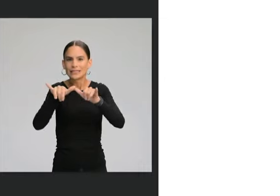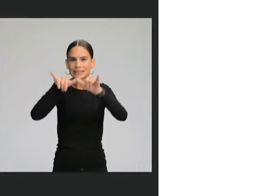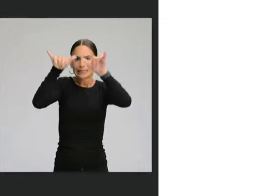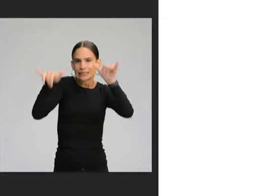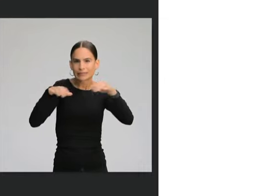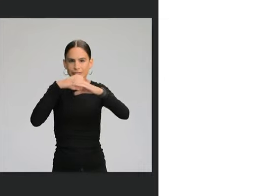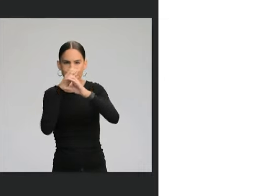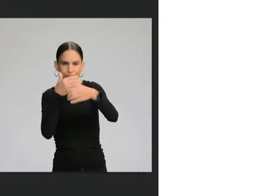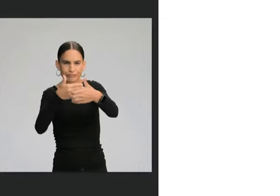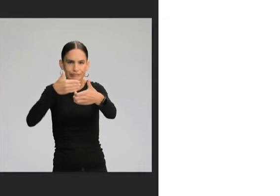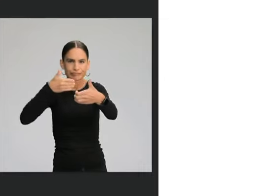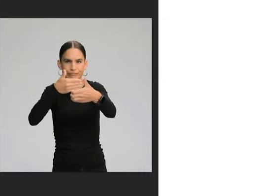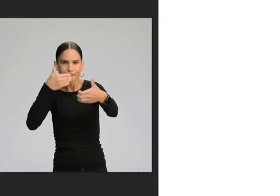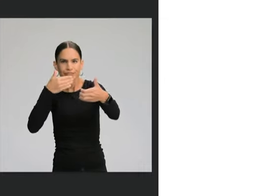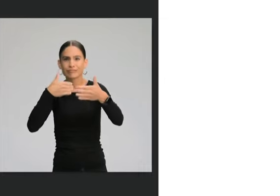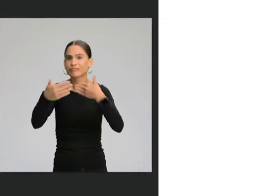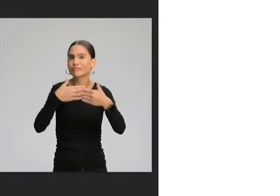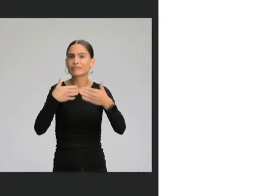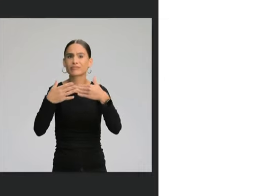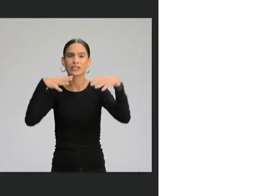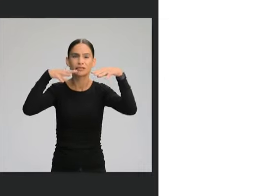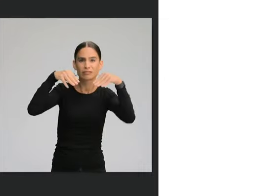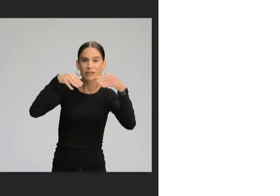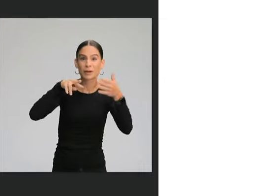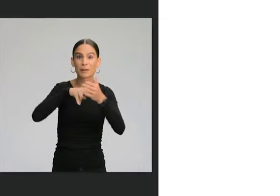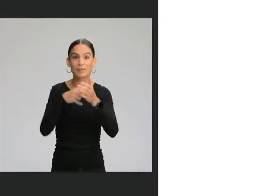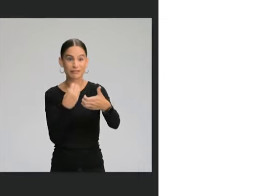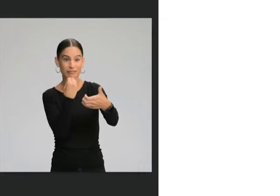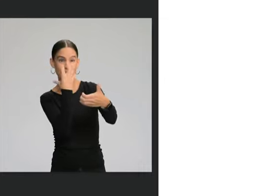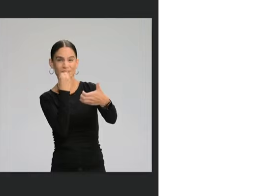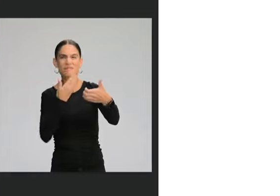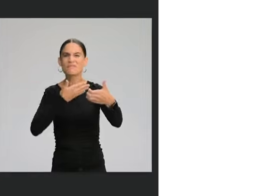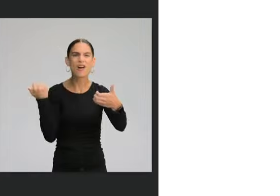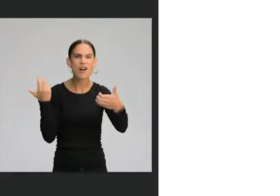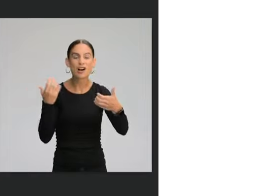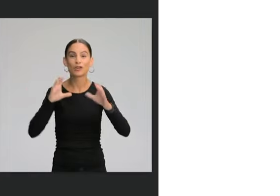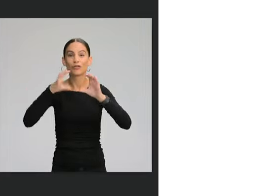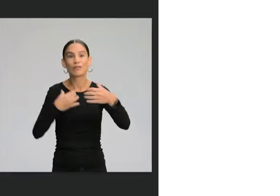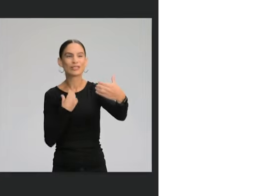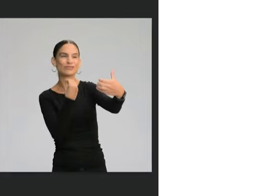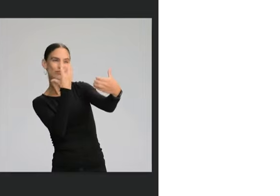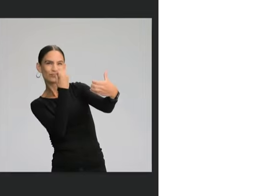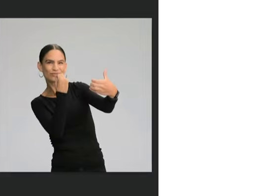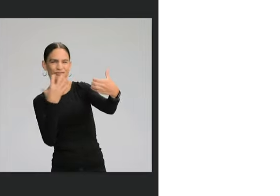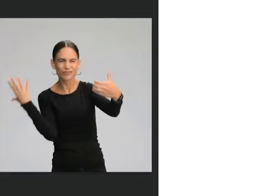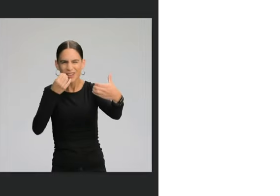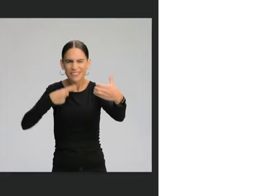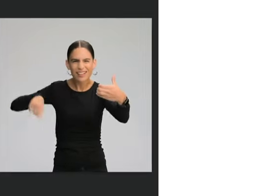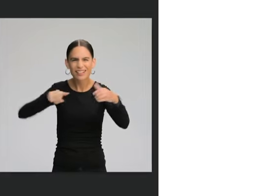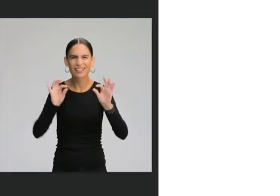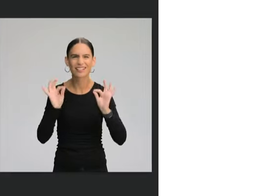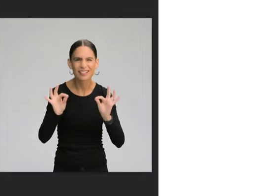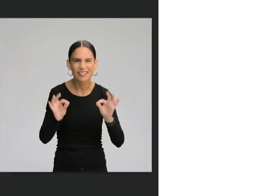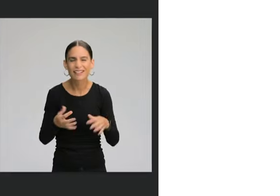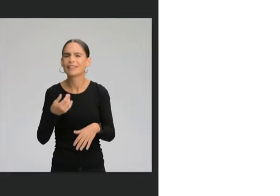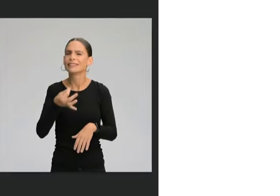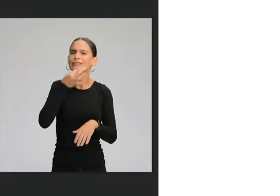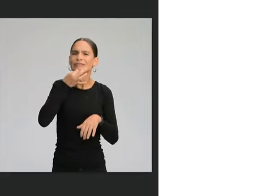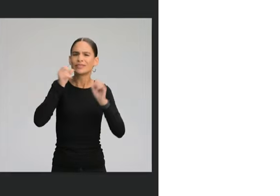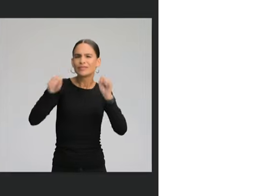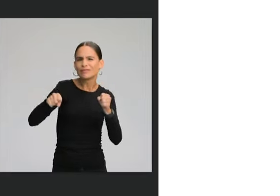light. So you'll get better selfies, group shots can be in focus from farther away, and you'll be able to show off great detail